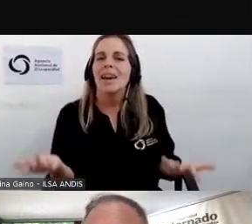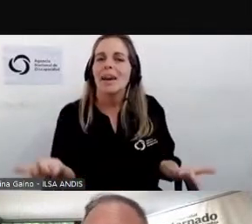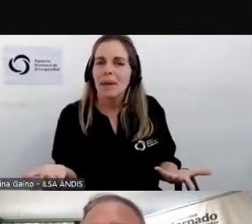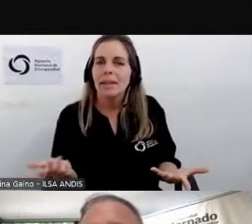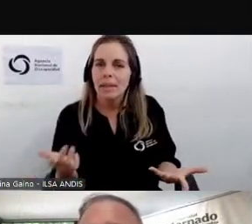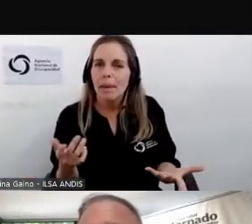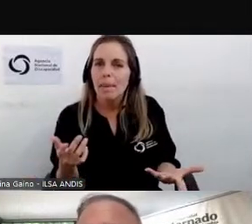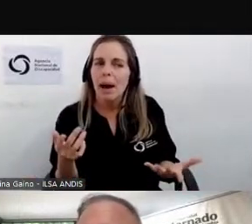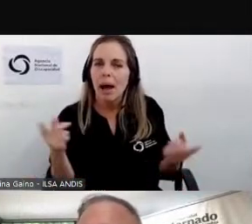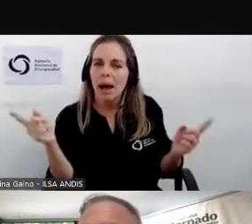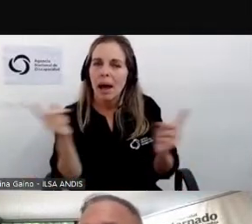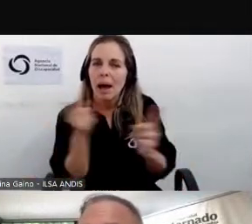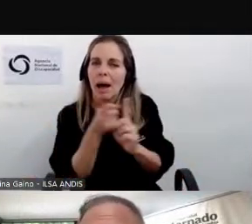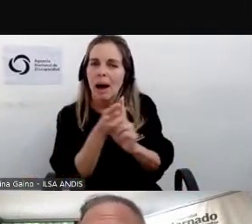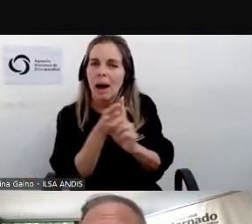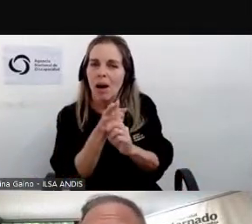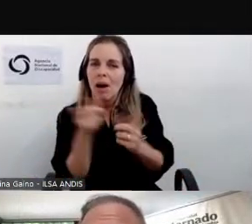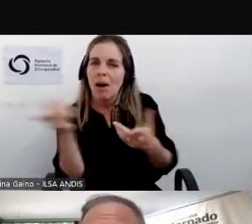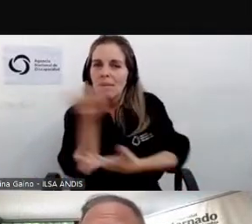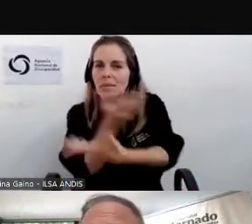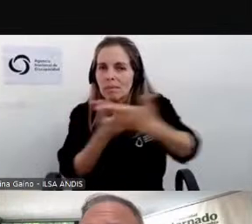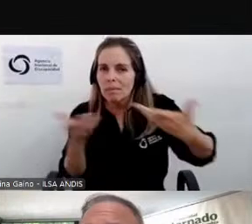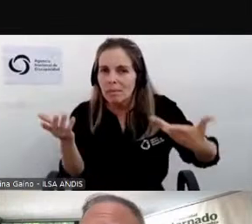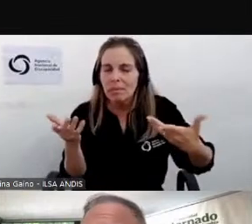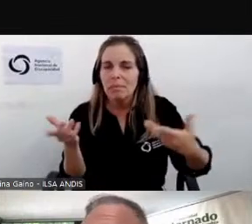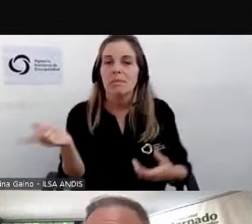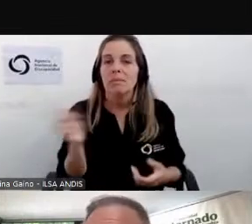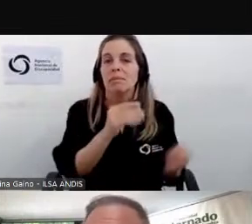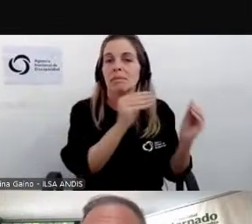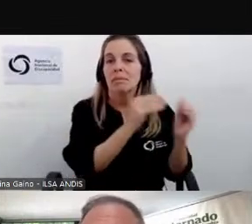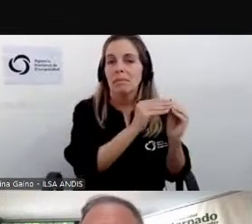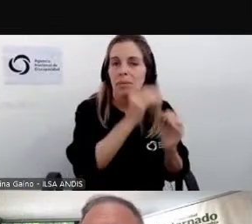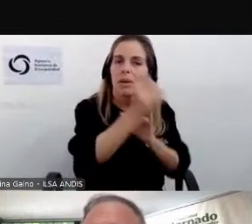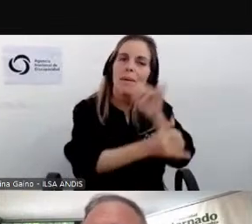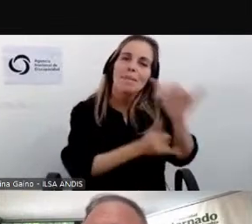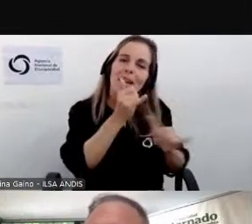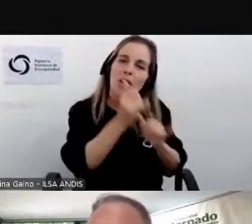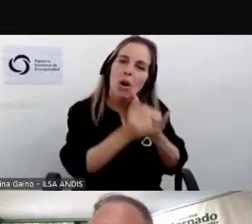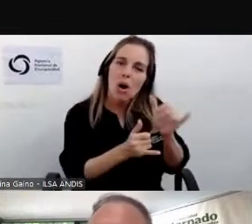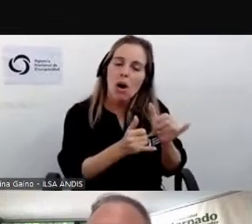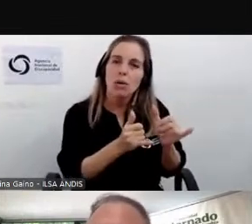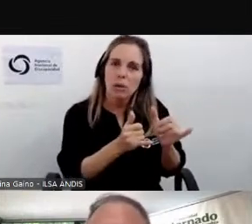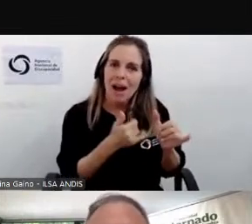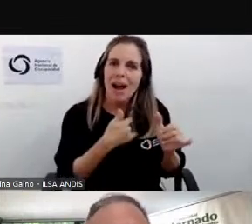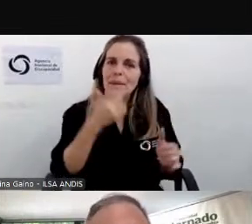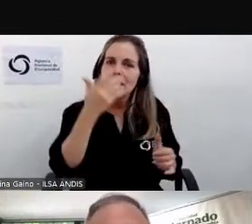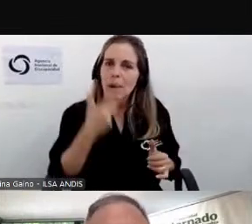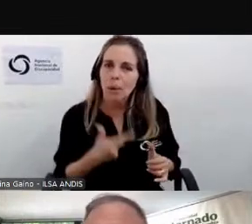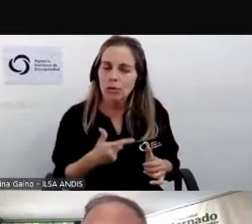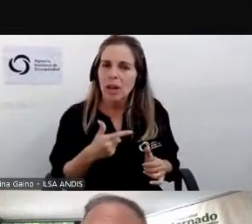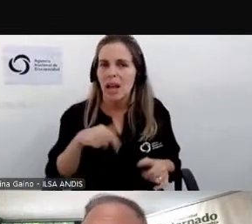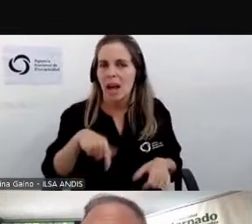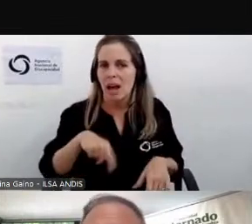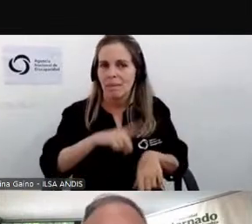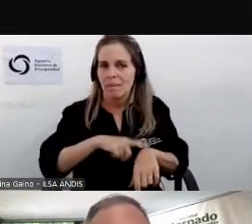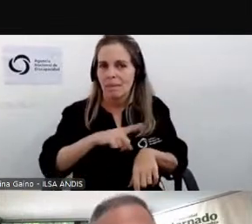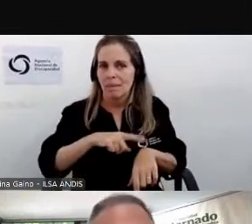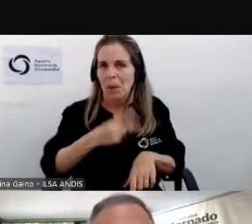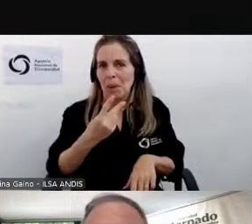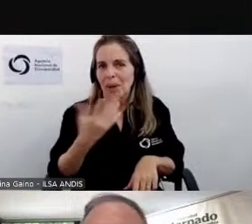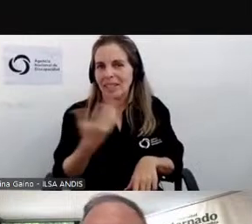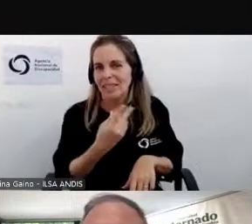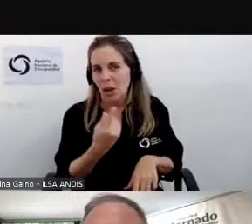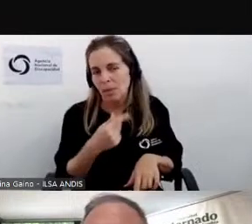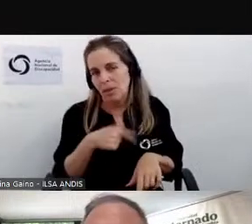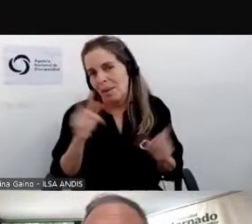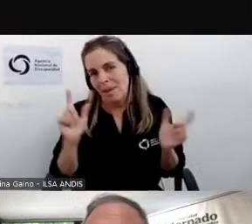there comes due diligence as a tool that helps to bring up this dialogue. However, Fernanda has already